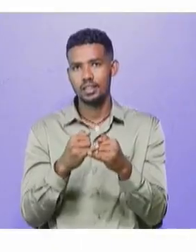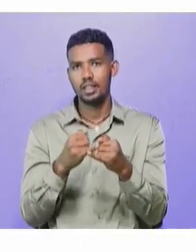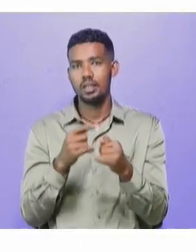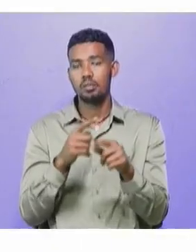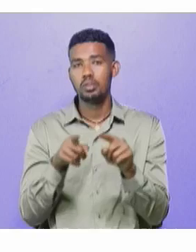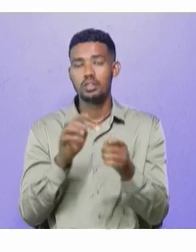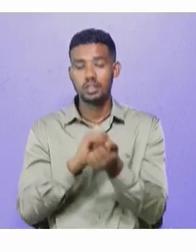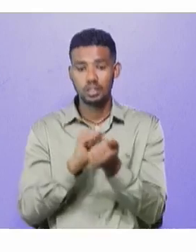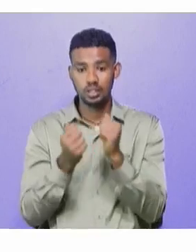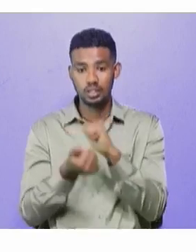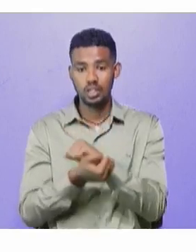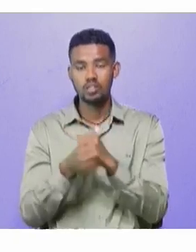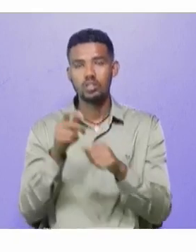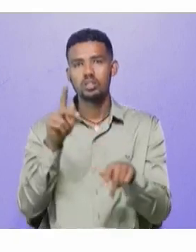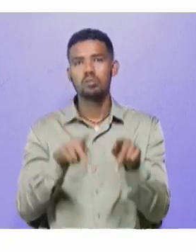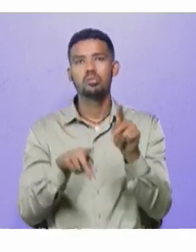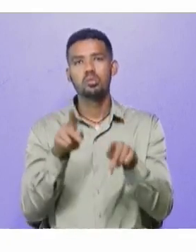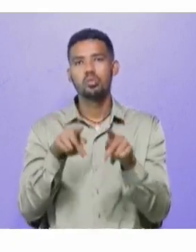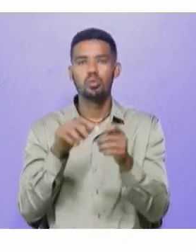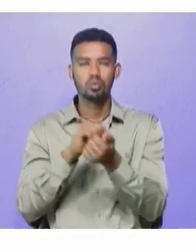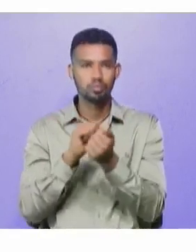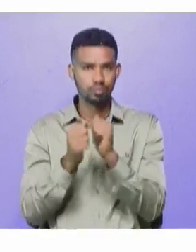but change with people.